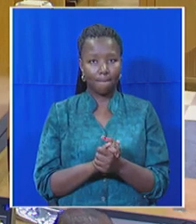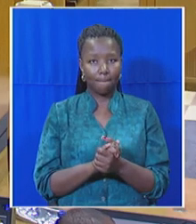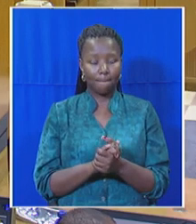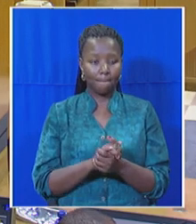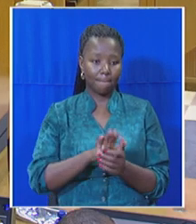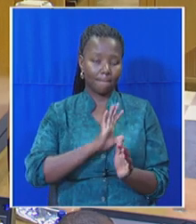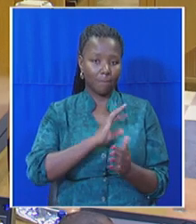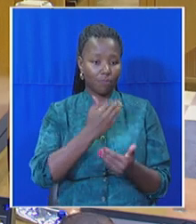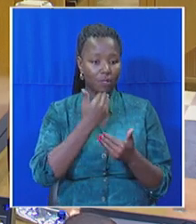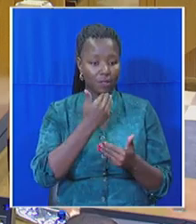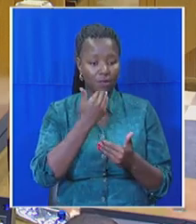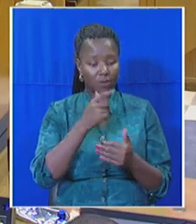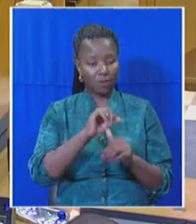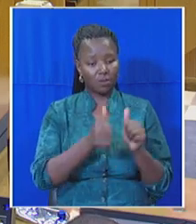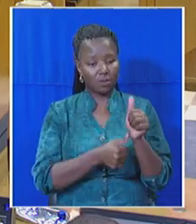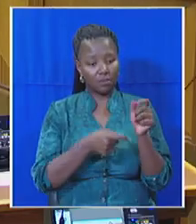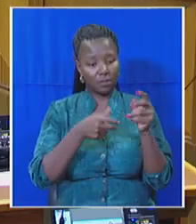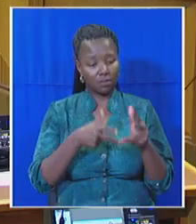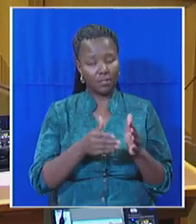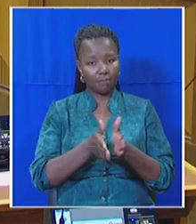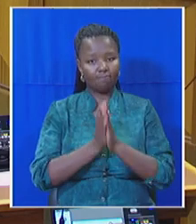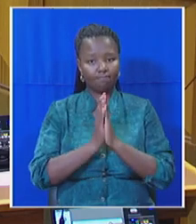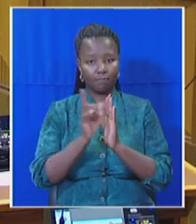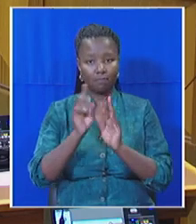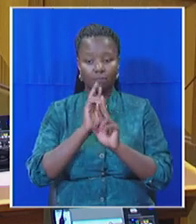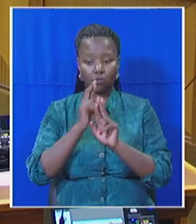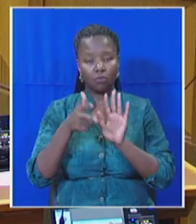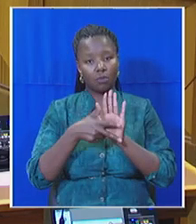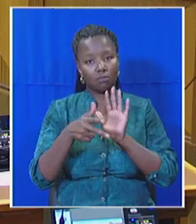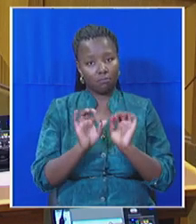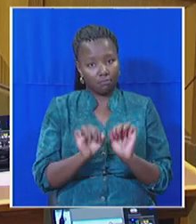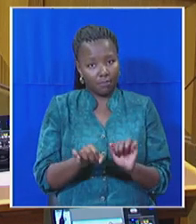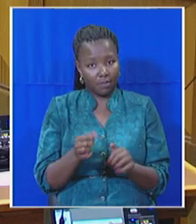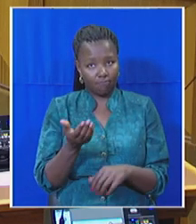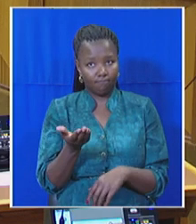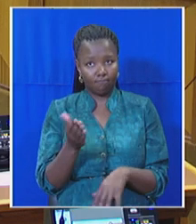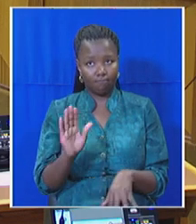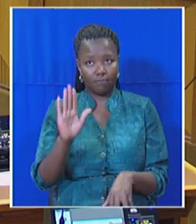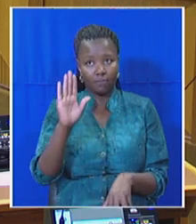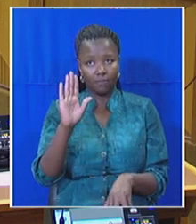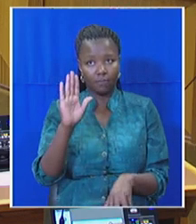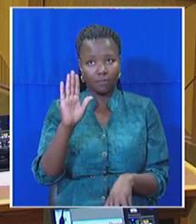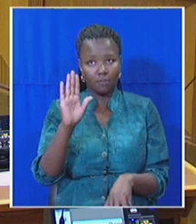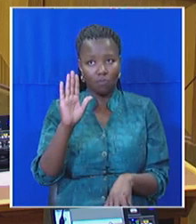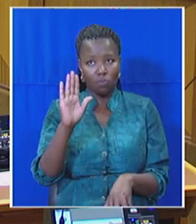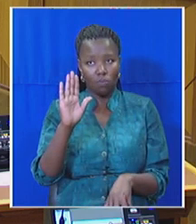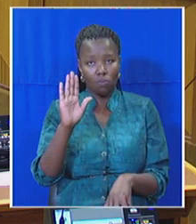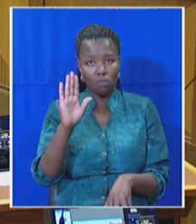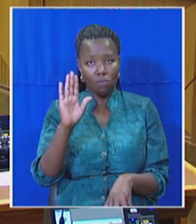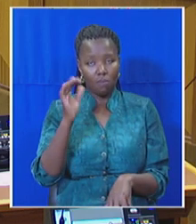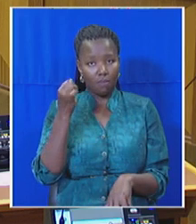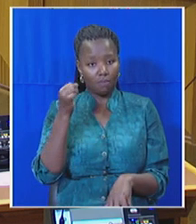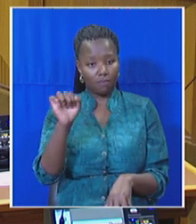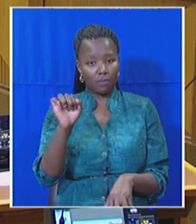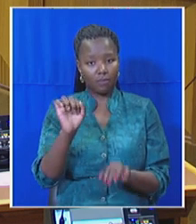Thanks, Deputy Speaker. I move that the report be adopted. Motion is that the report be Deputy adopted. Speaker. Deputy Speaker. Are there any objections? The